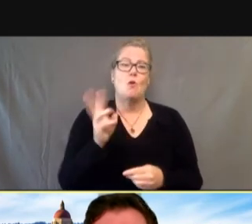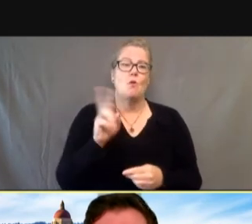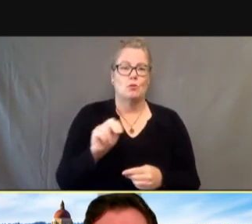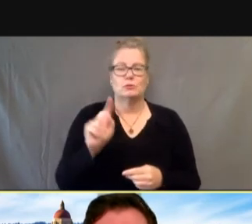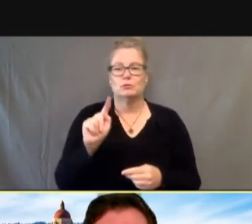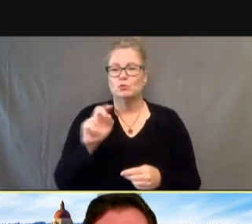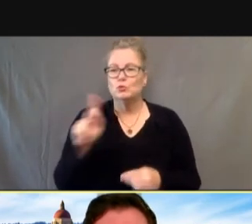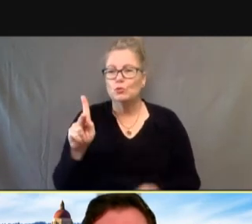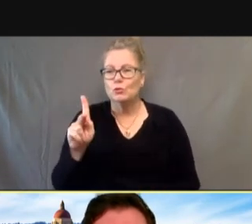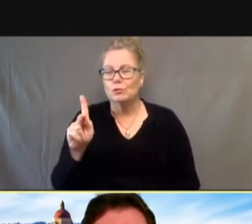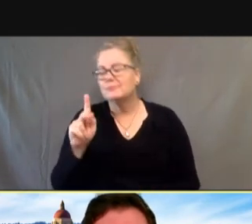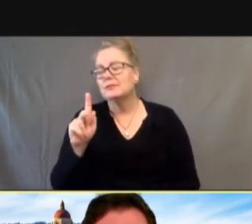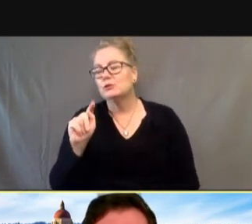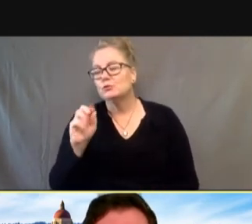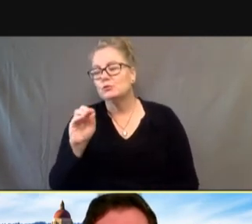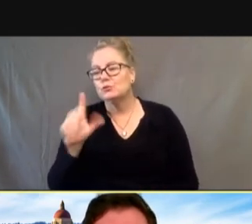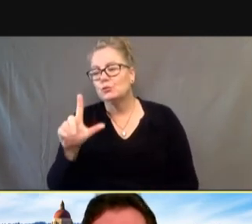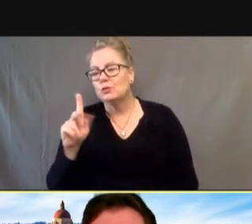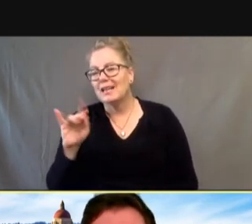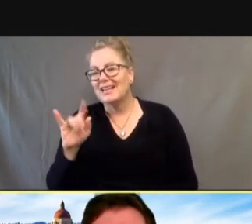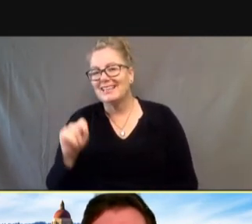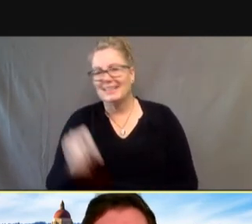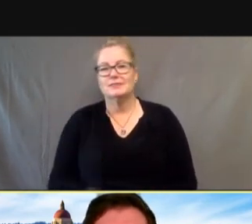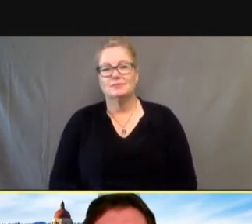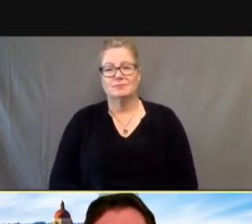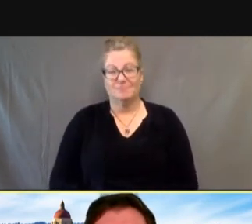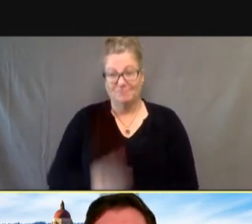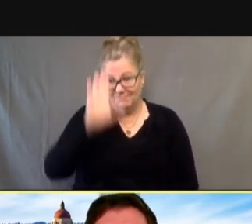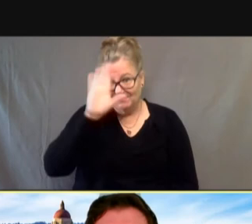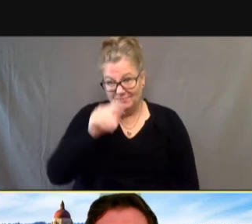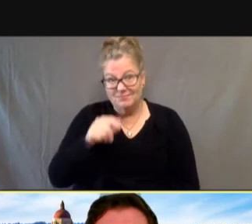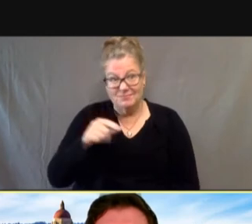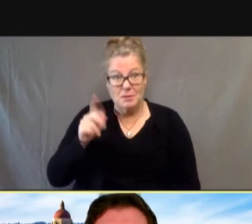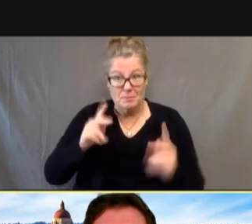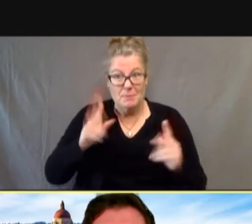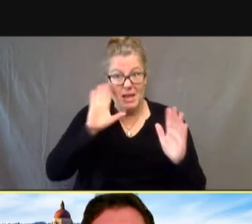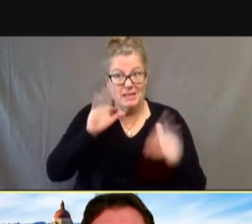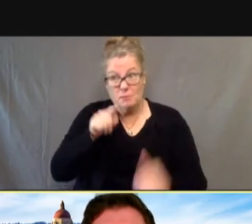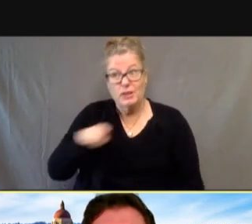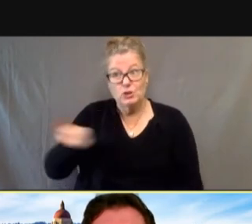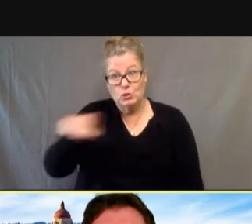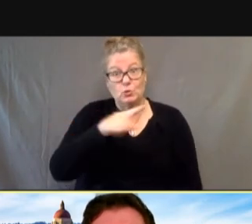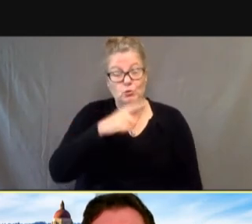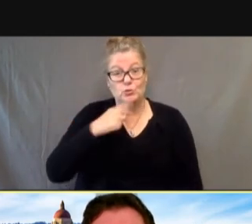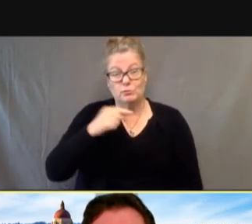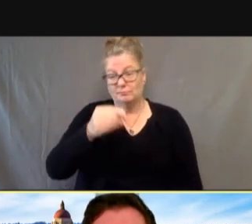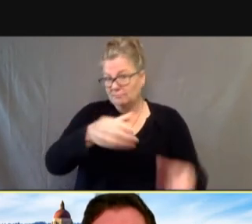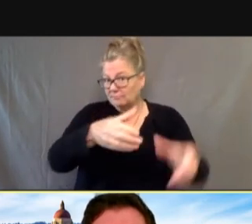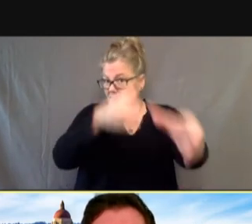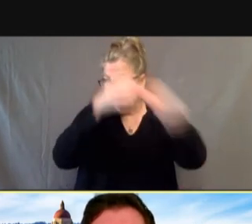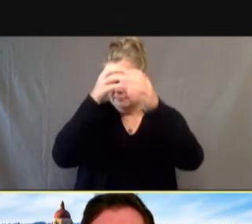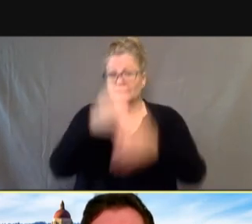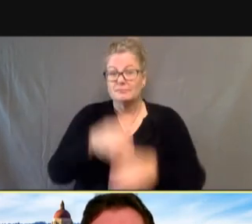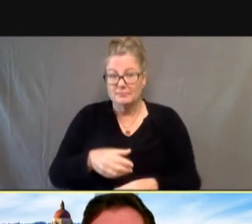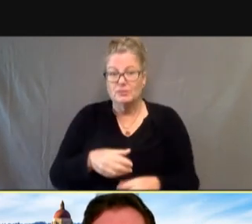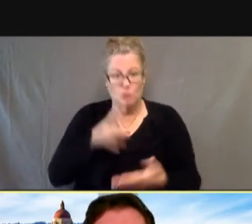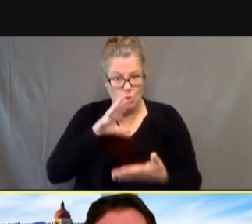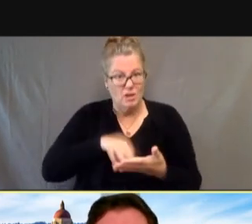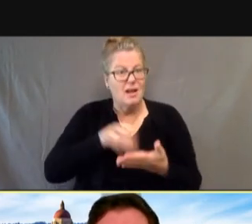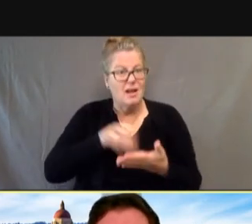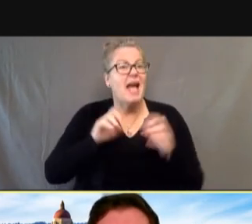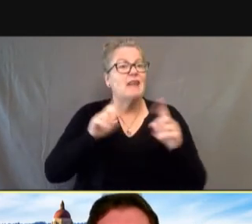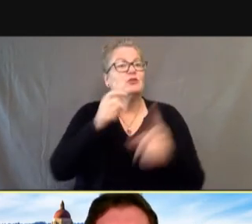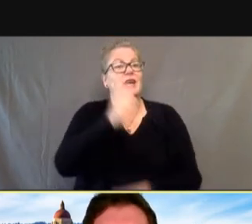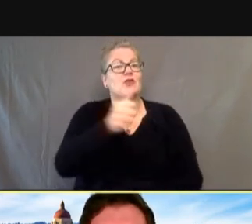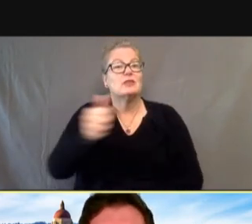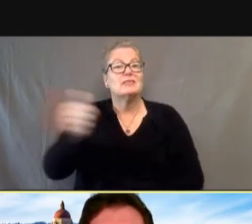the issues. You're expected to be the expert. Number two, build relationships and start a group. Share